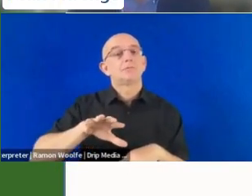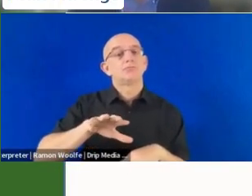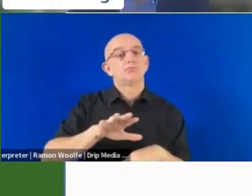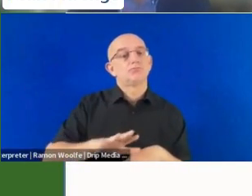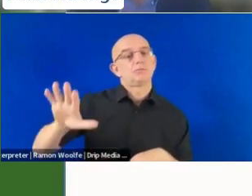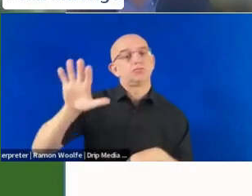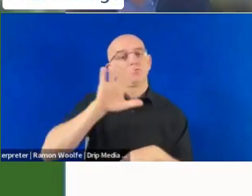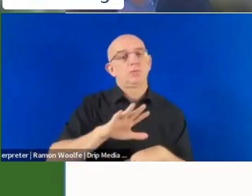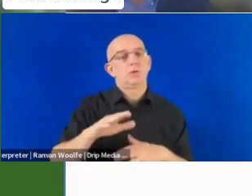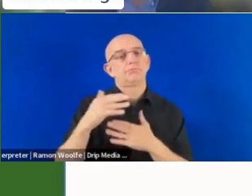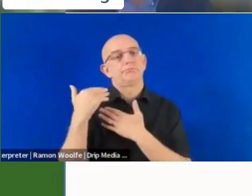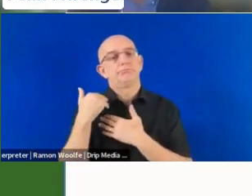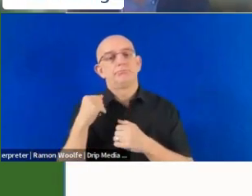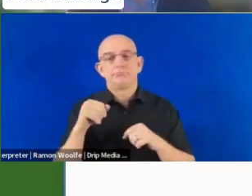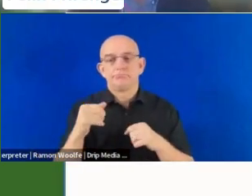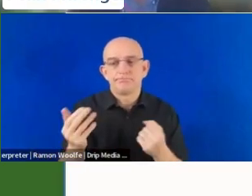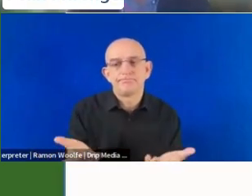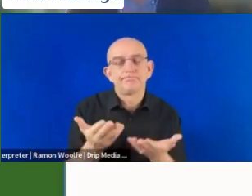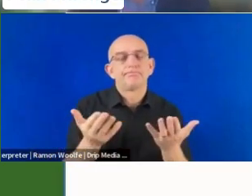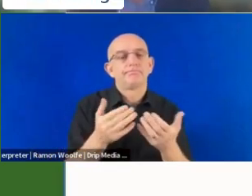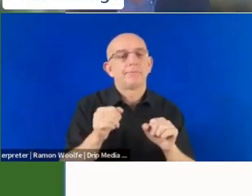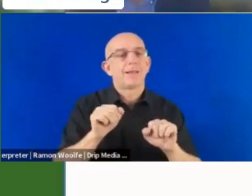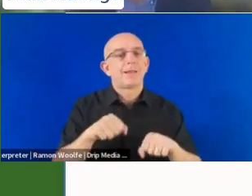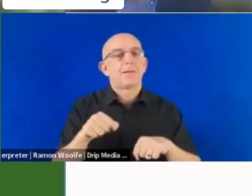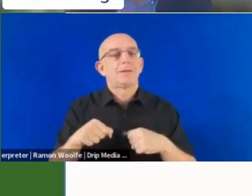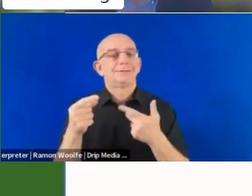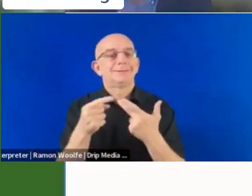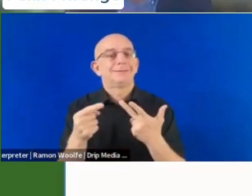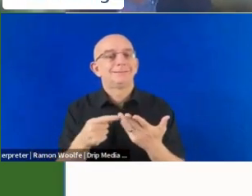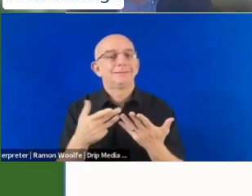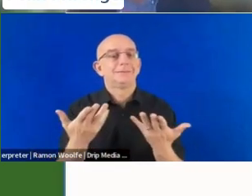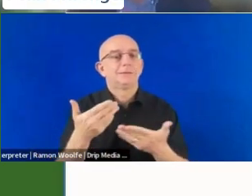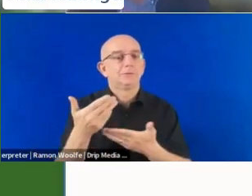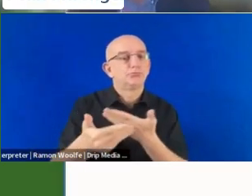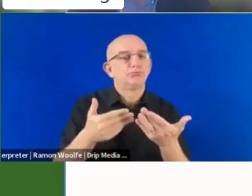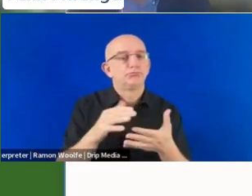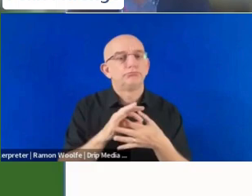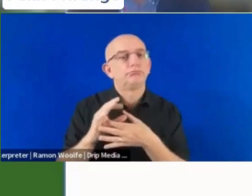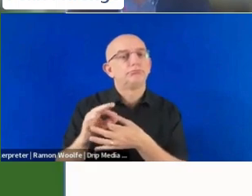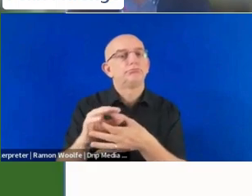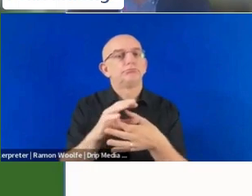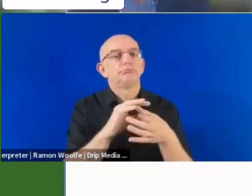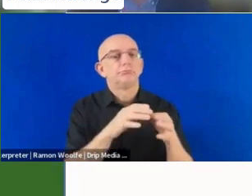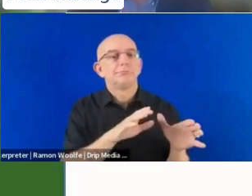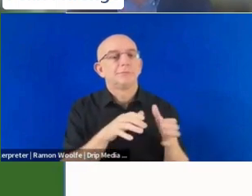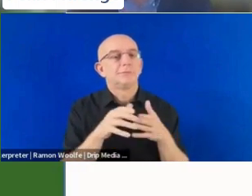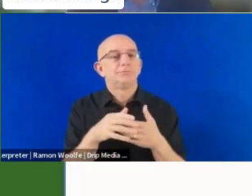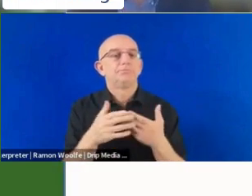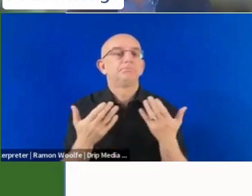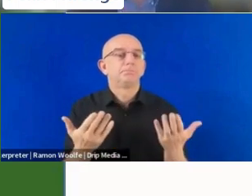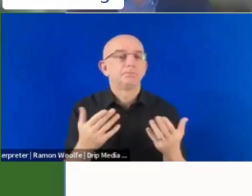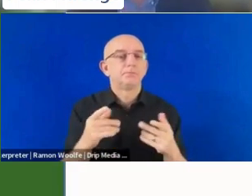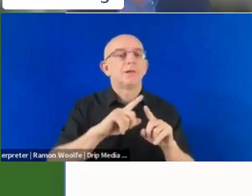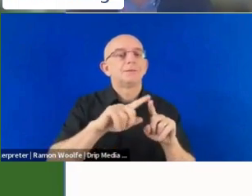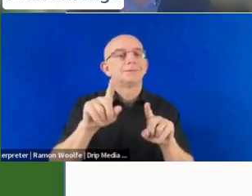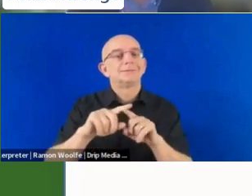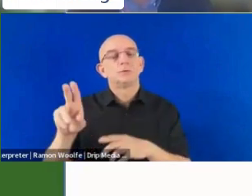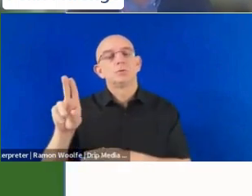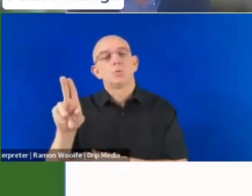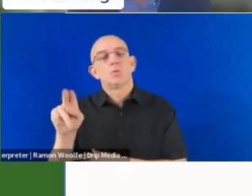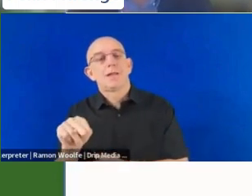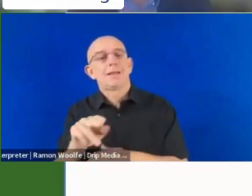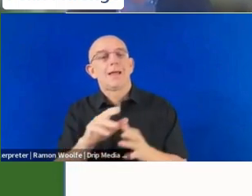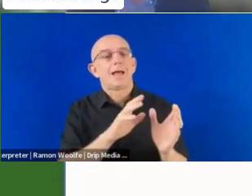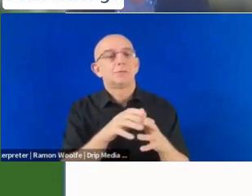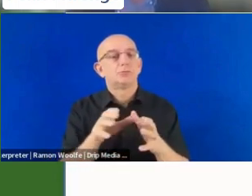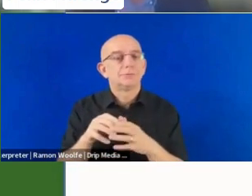convened by different UN agencies. And this was at the beginning at the request of the